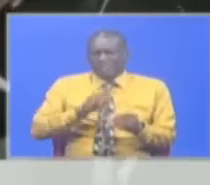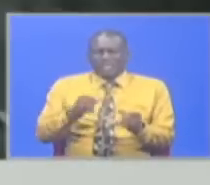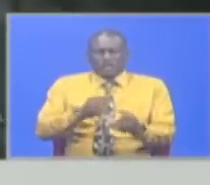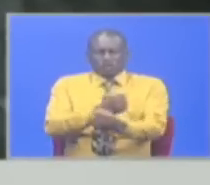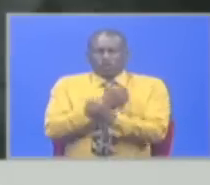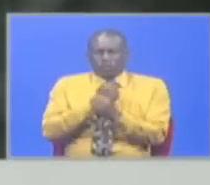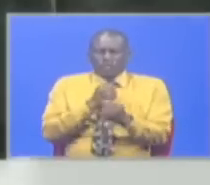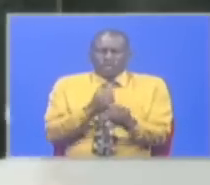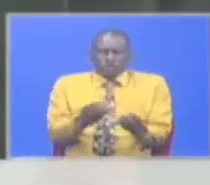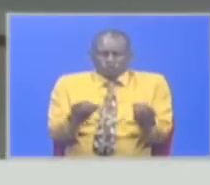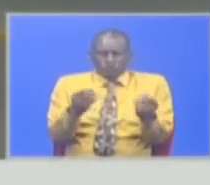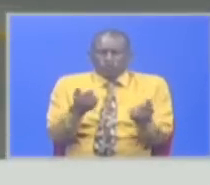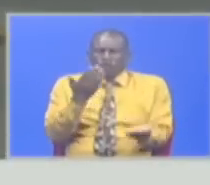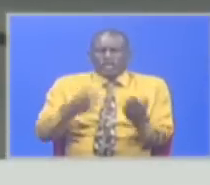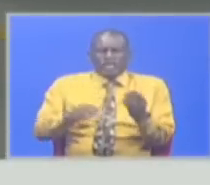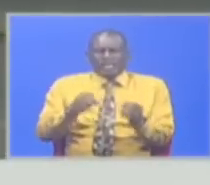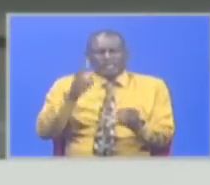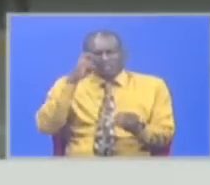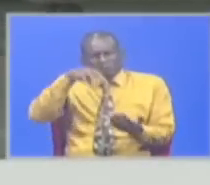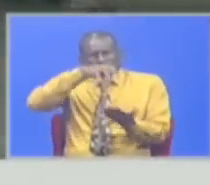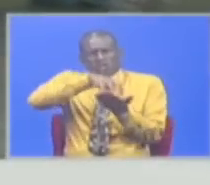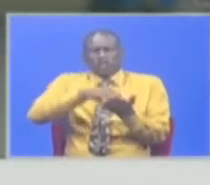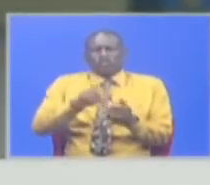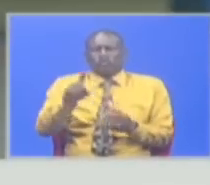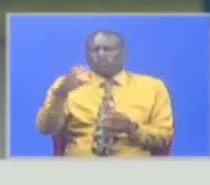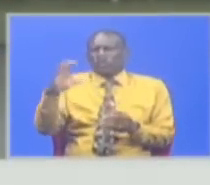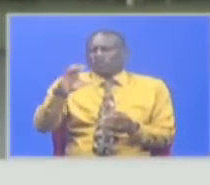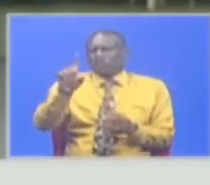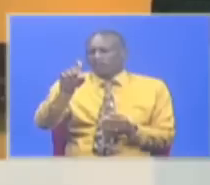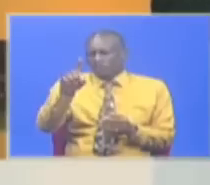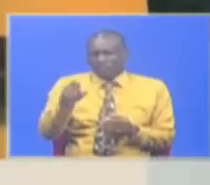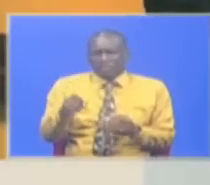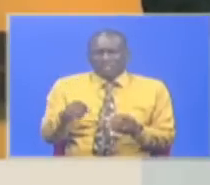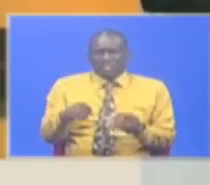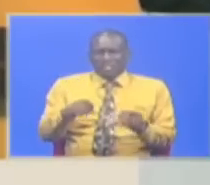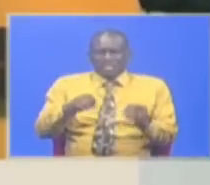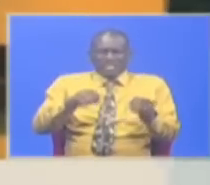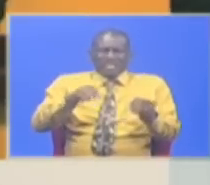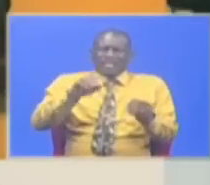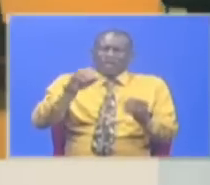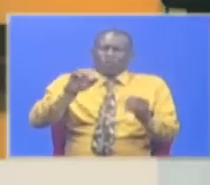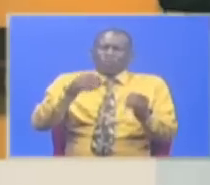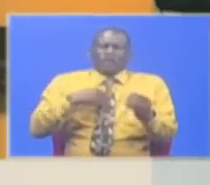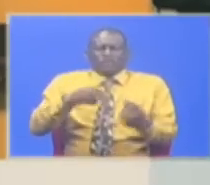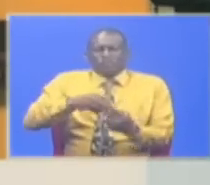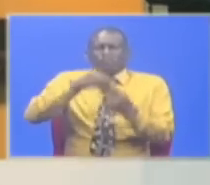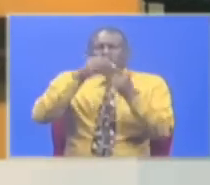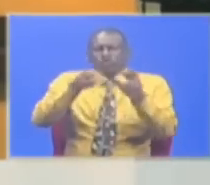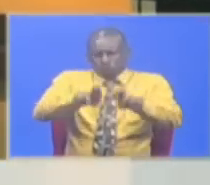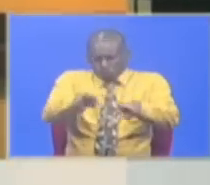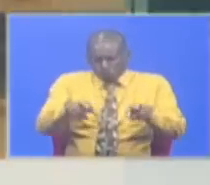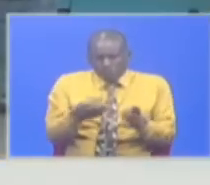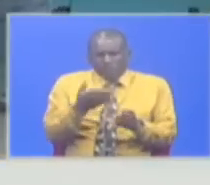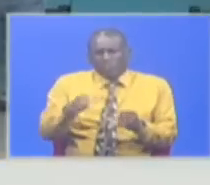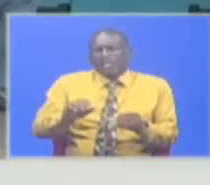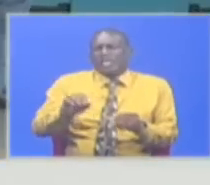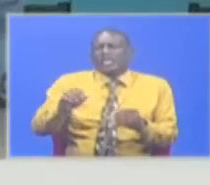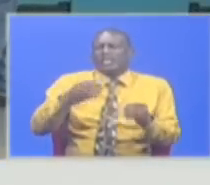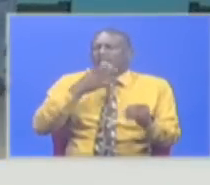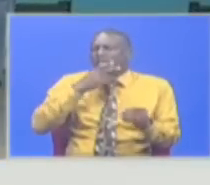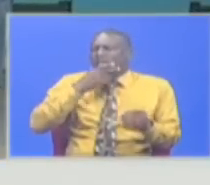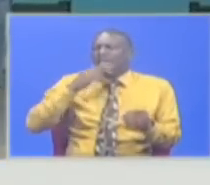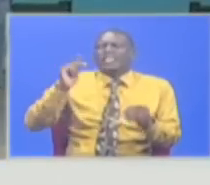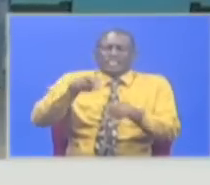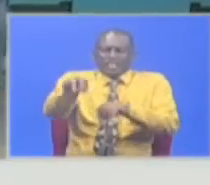cases of the virus. Isolation centers have been set up at Kenyatta National Hospital and Bagadhi Hospital.